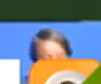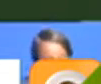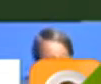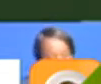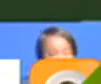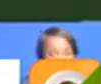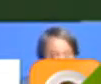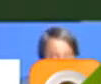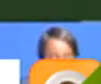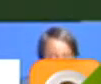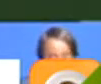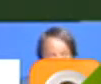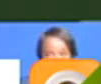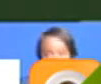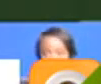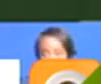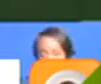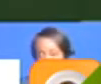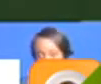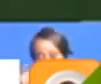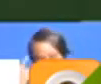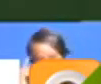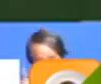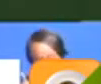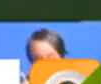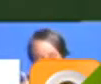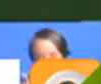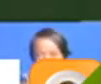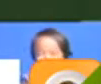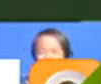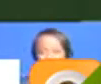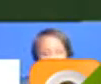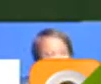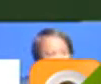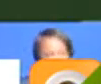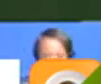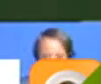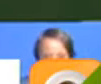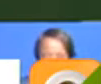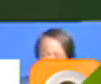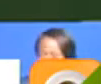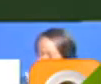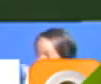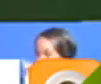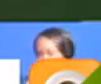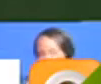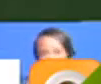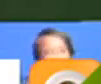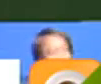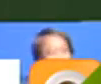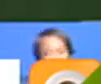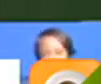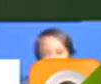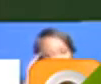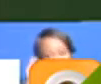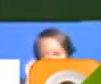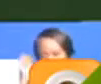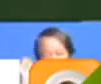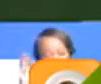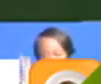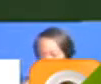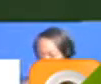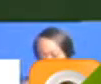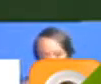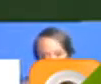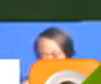administration public servants will not be available to do any political work for any political party. We want